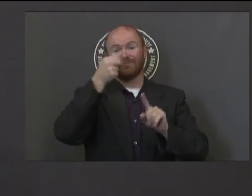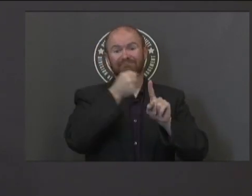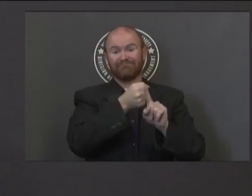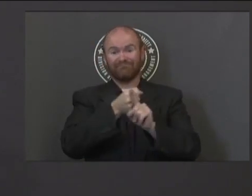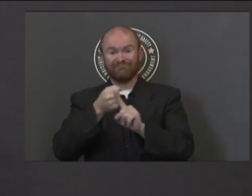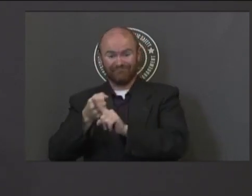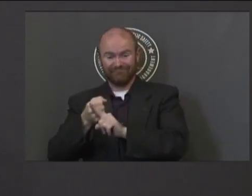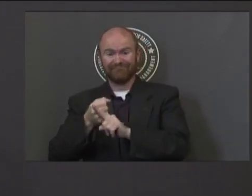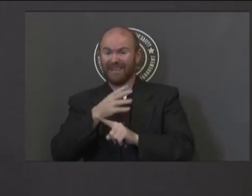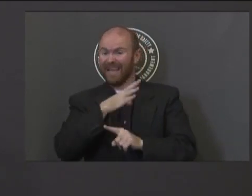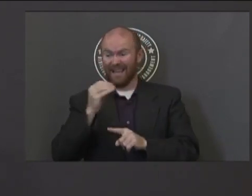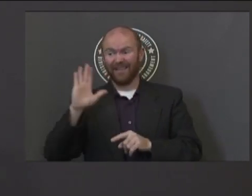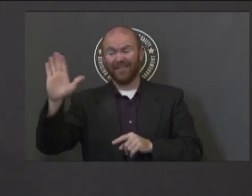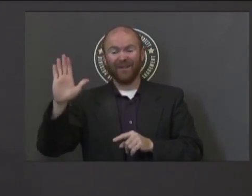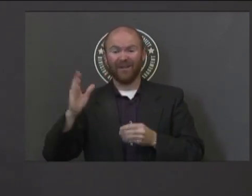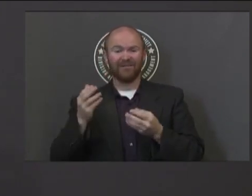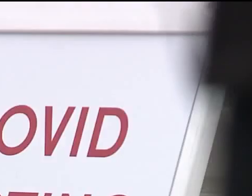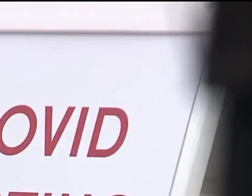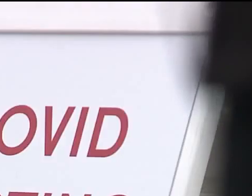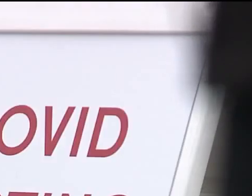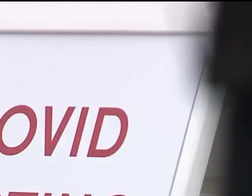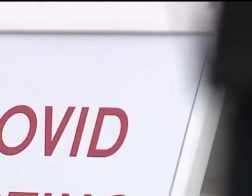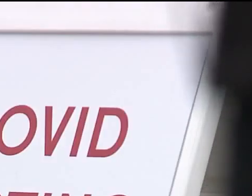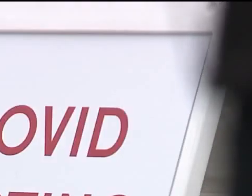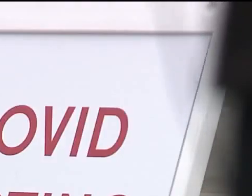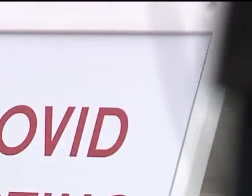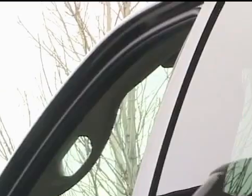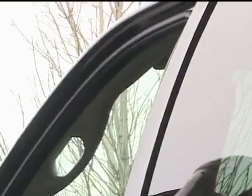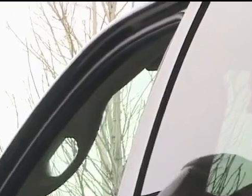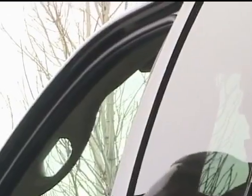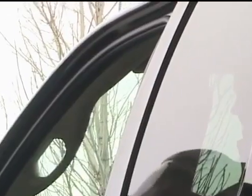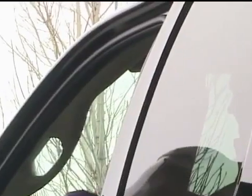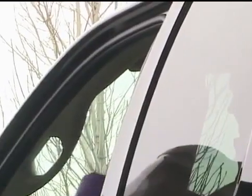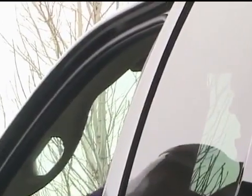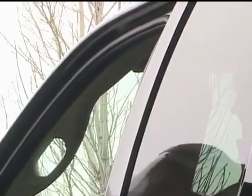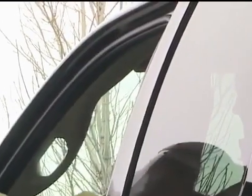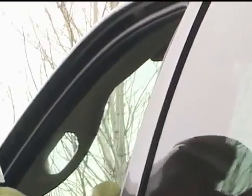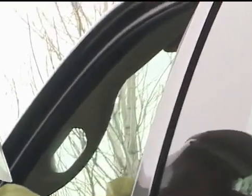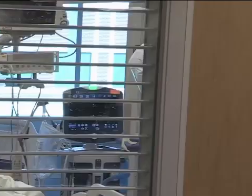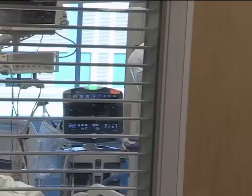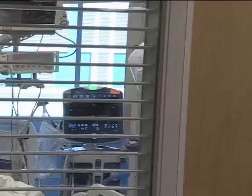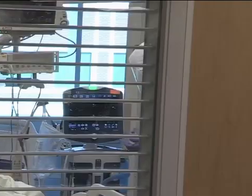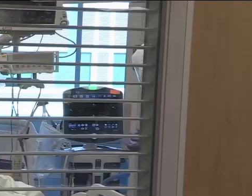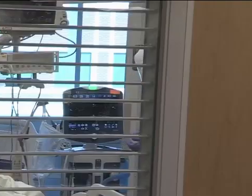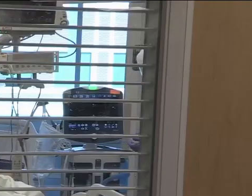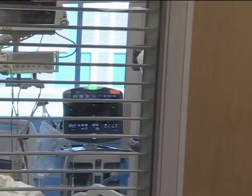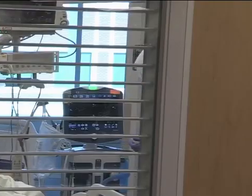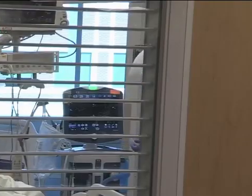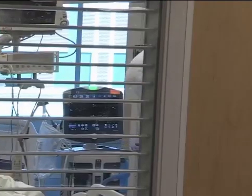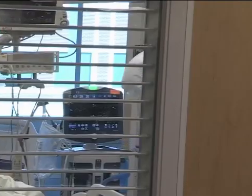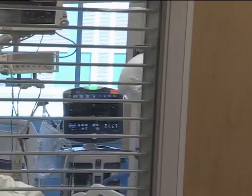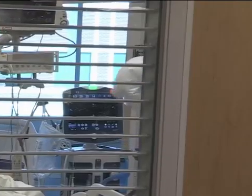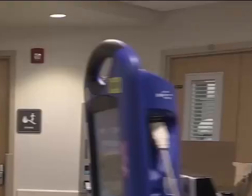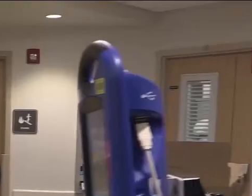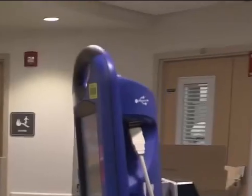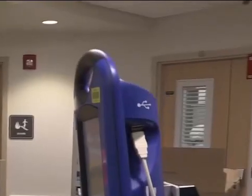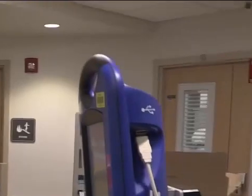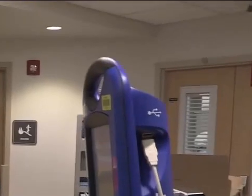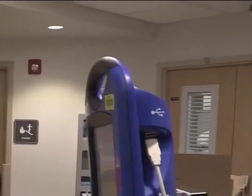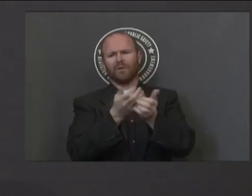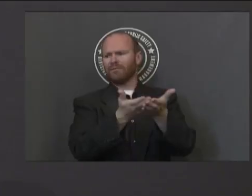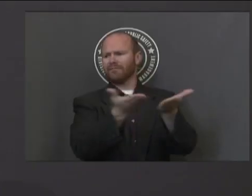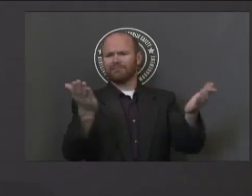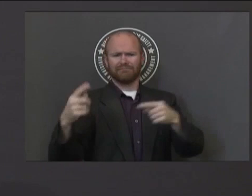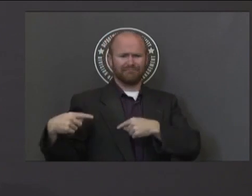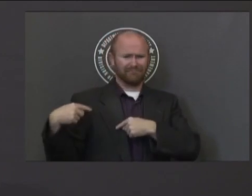a high strain on their health care providers. COVID-19 cases continue to surge across the state, putting strain on Utah's health care system.